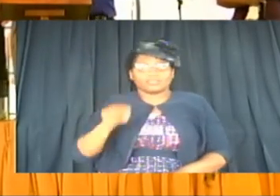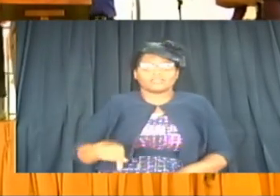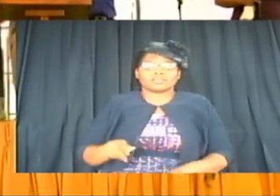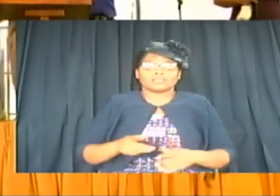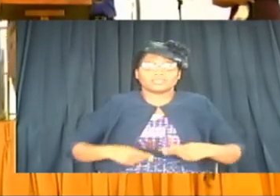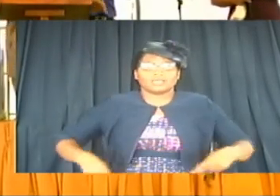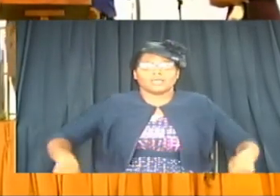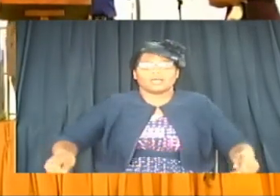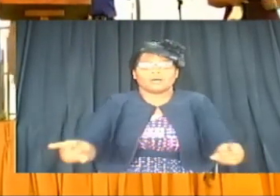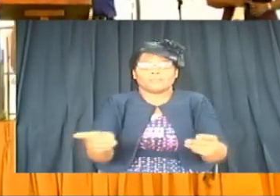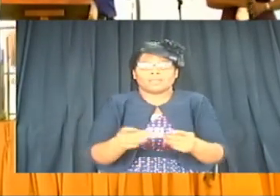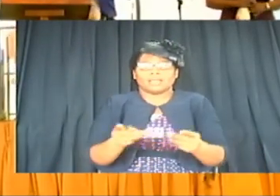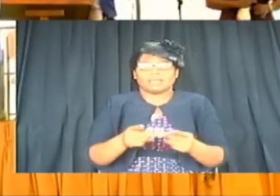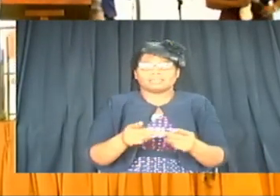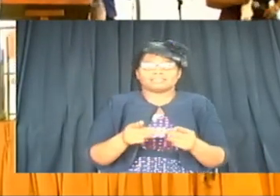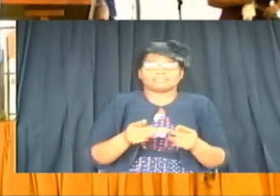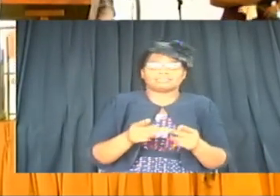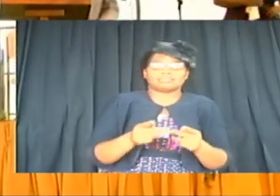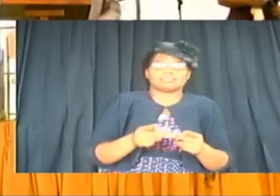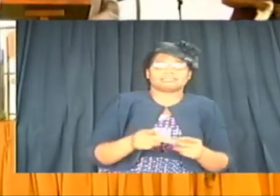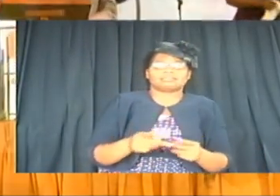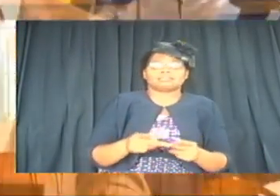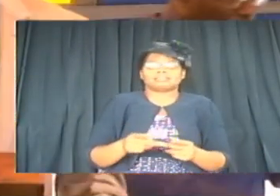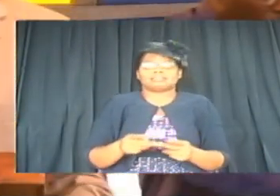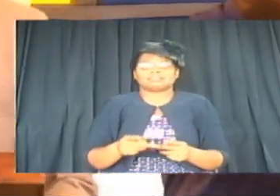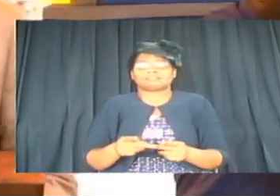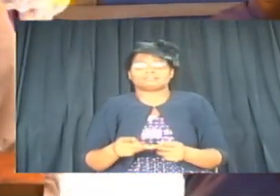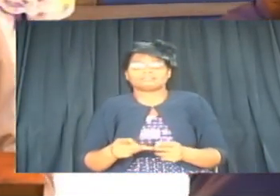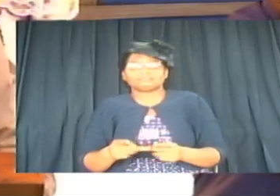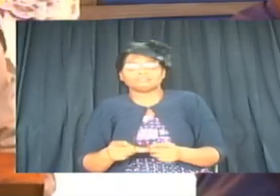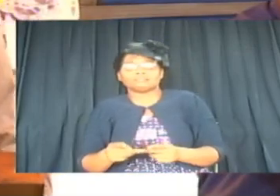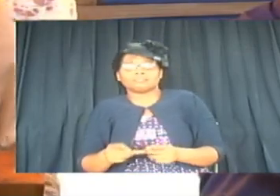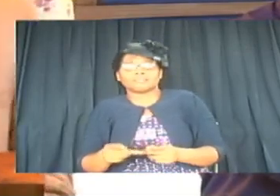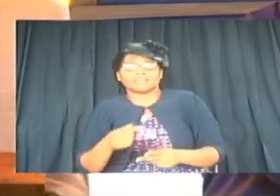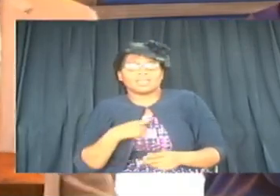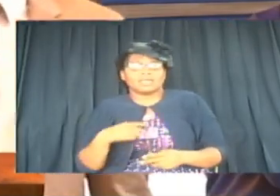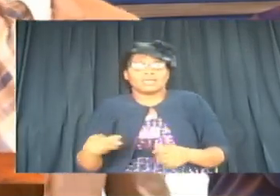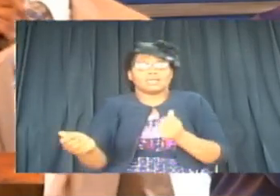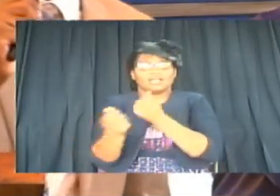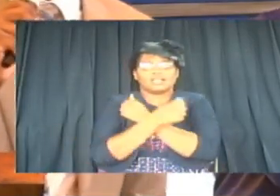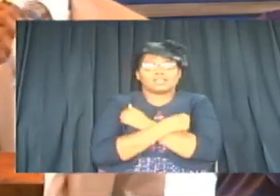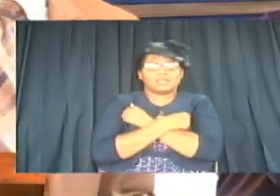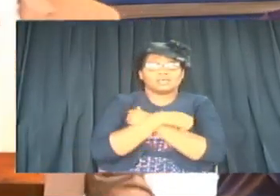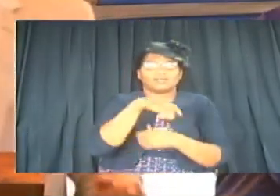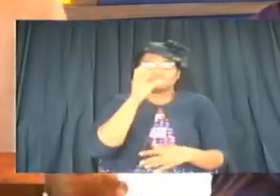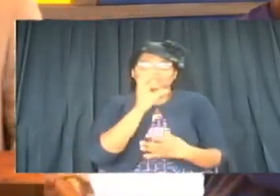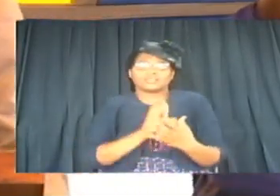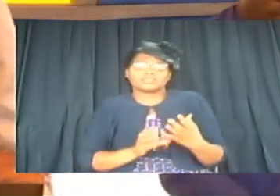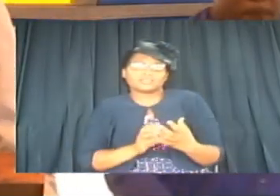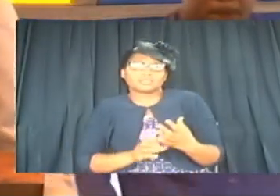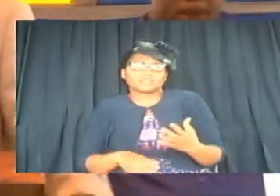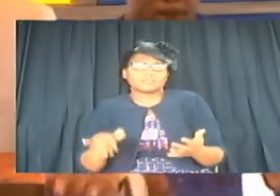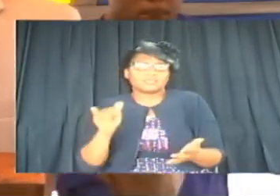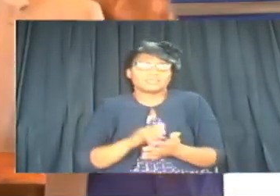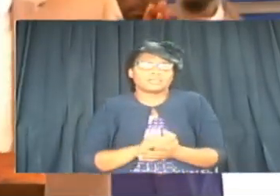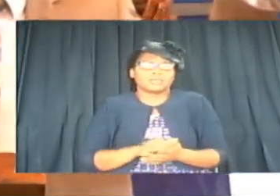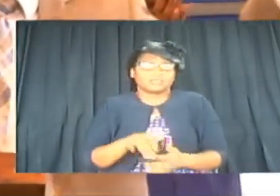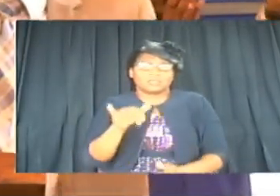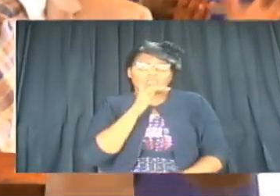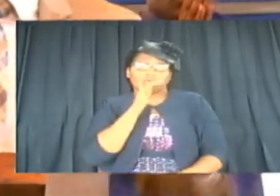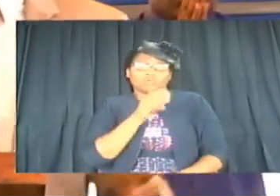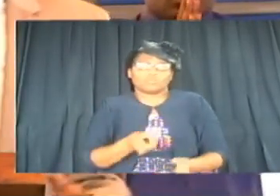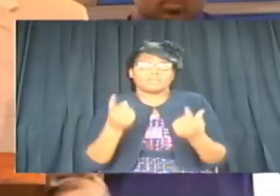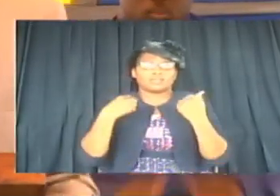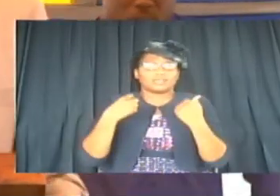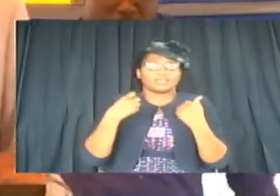Hallelujah. Amen. As I'm here, I remember the scripture where, amen, that woman came in with her alabaster